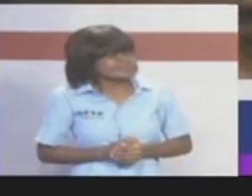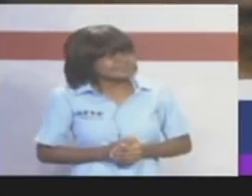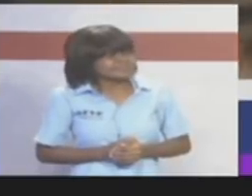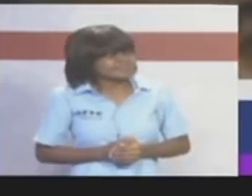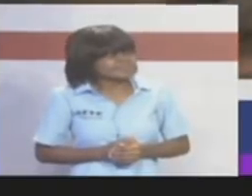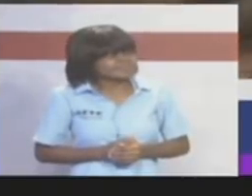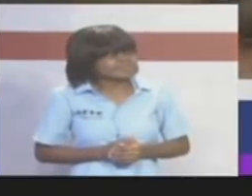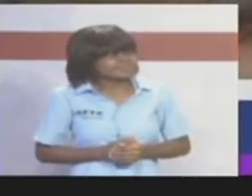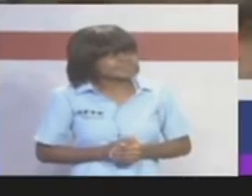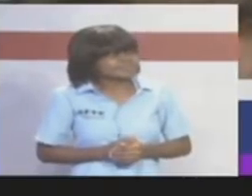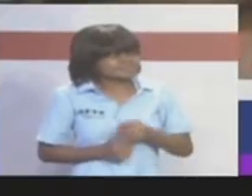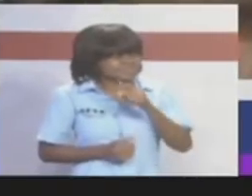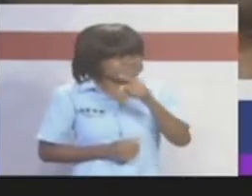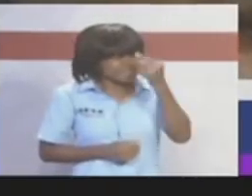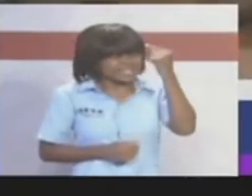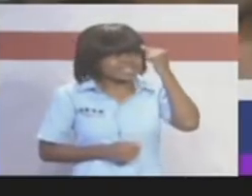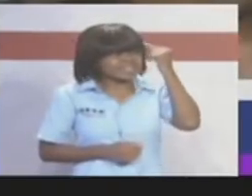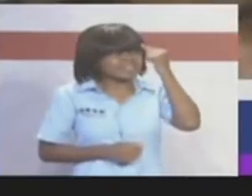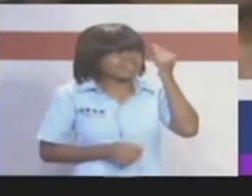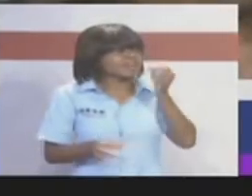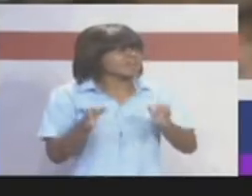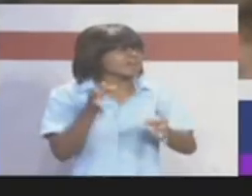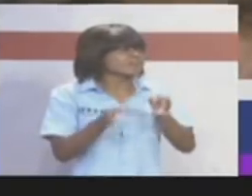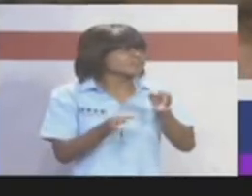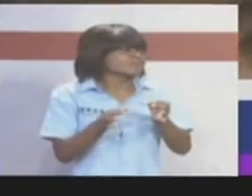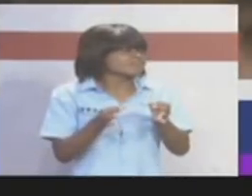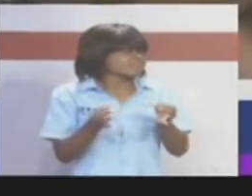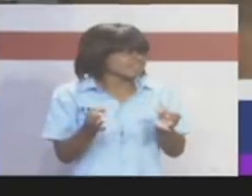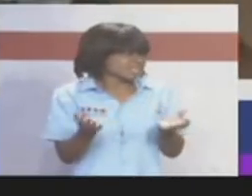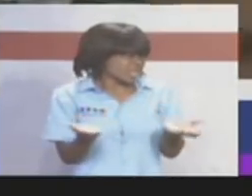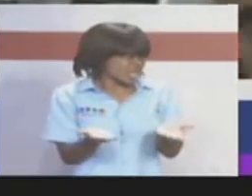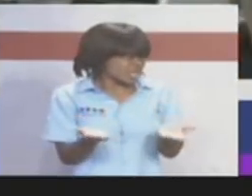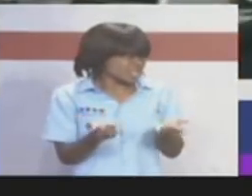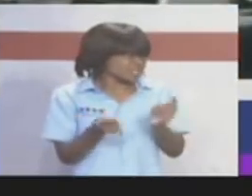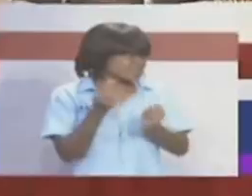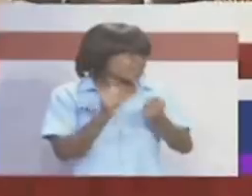stigmatization, discrimination, and alienation. Thank you.